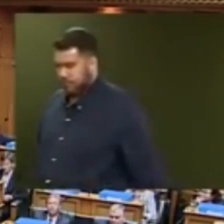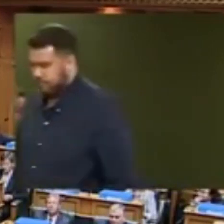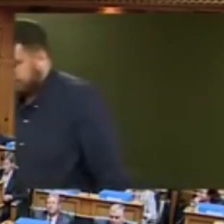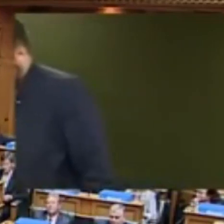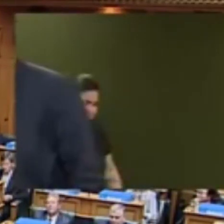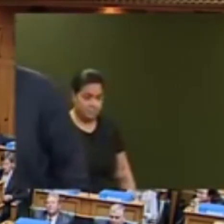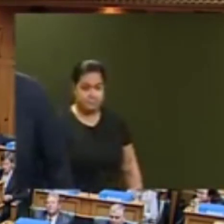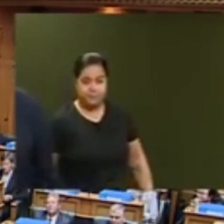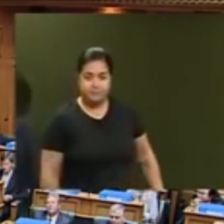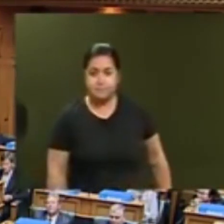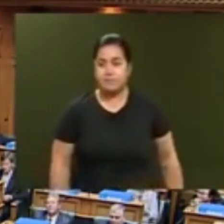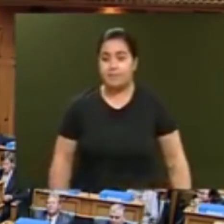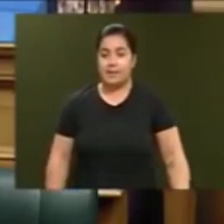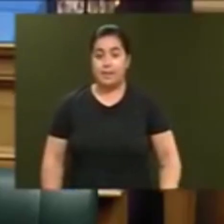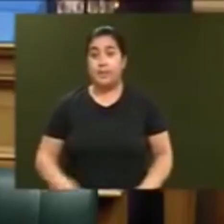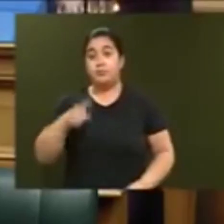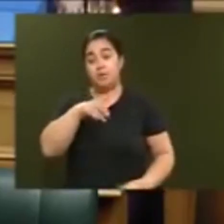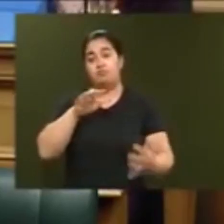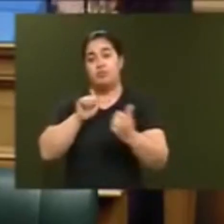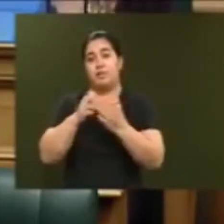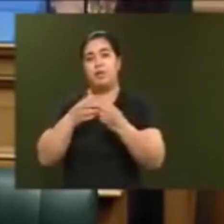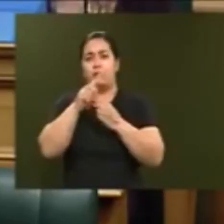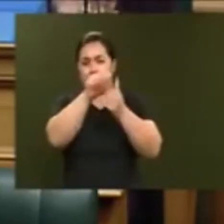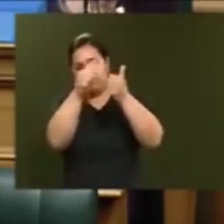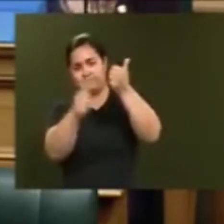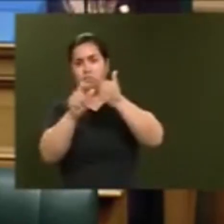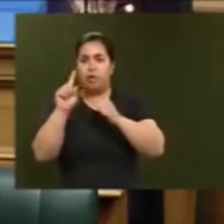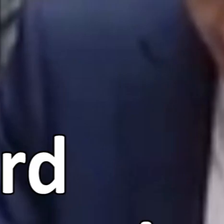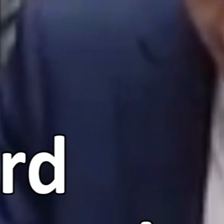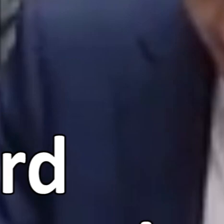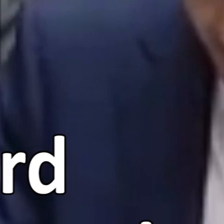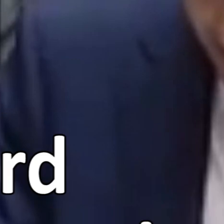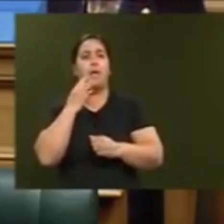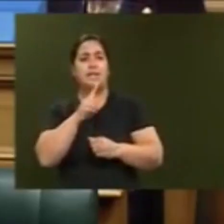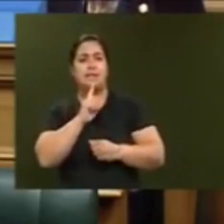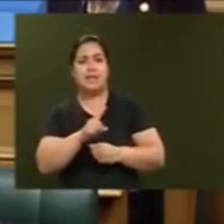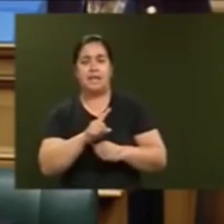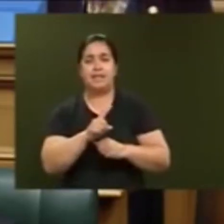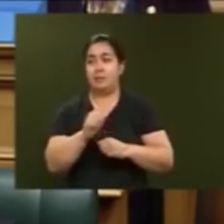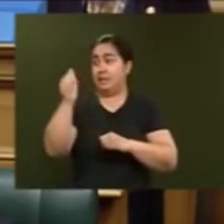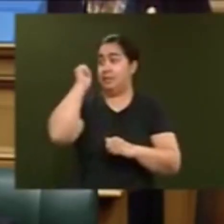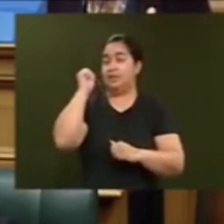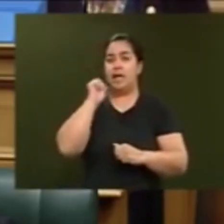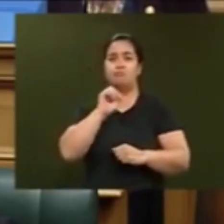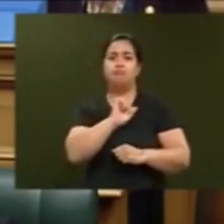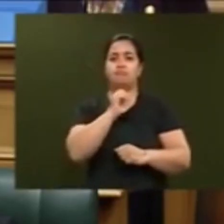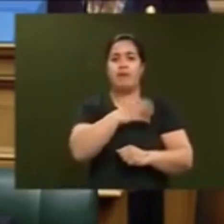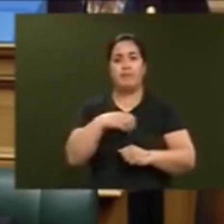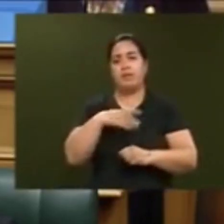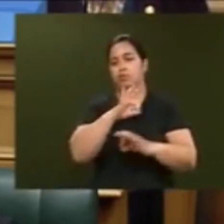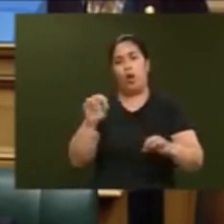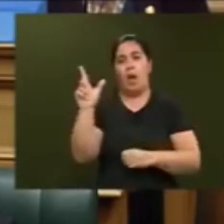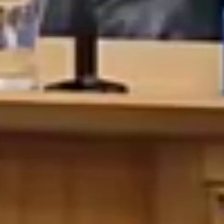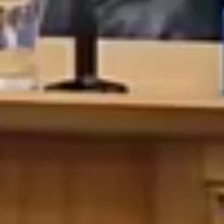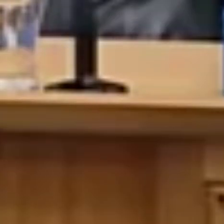Does she agree with her Deputy Prime Minister's insistence yesterday that his government was not Labour-led?